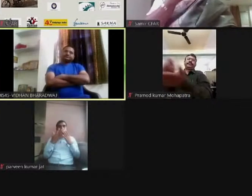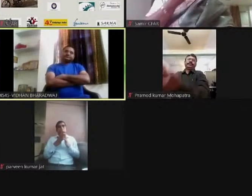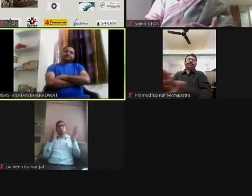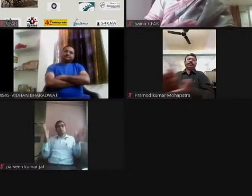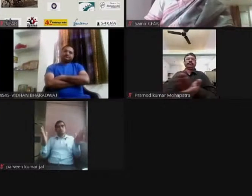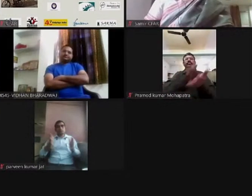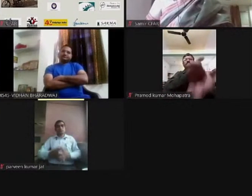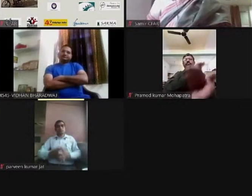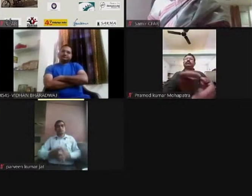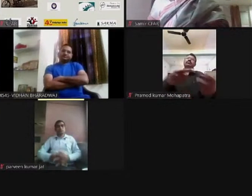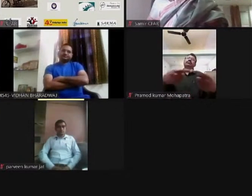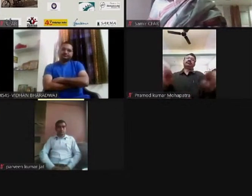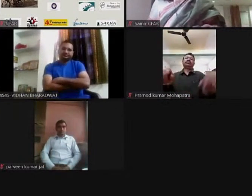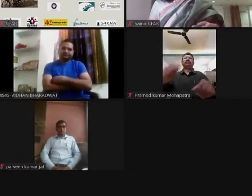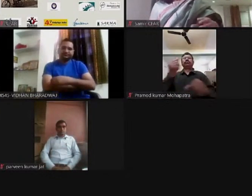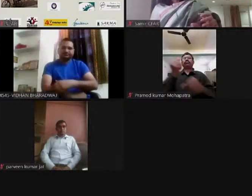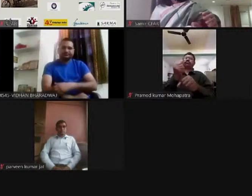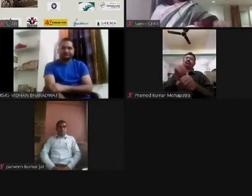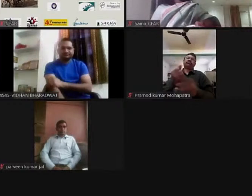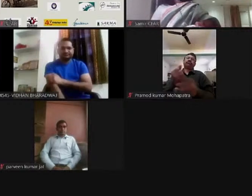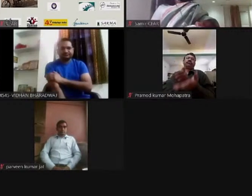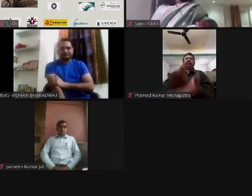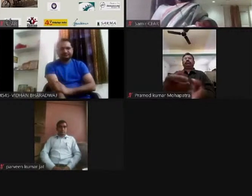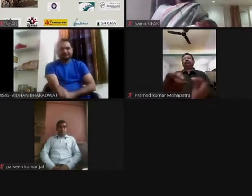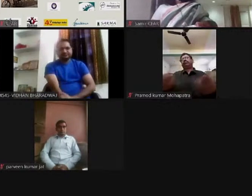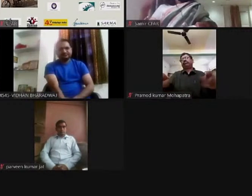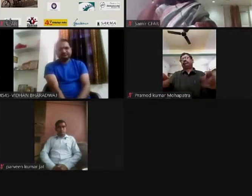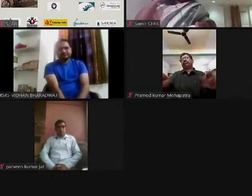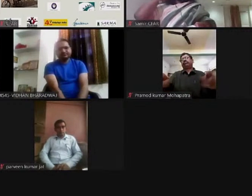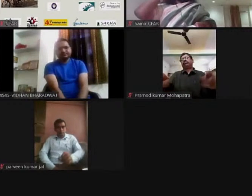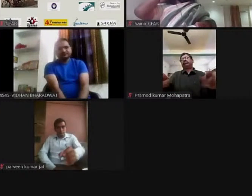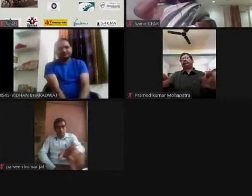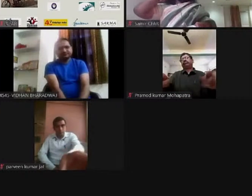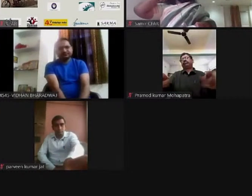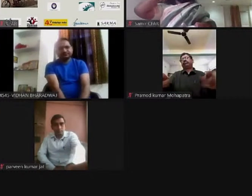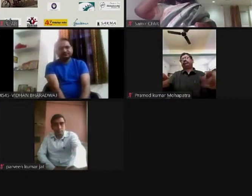be available to people with disabilities.